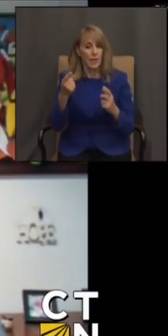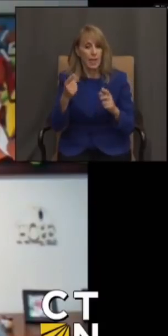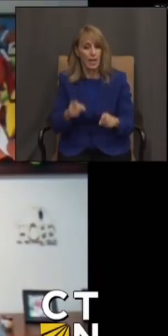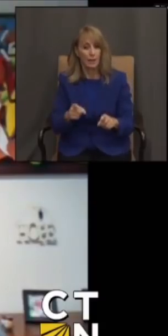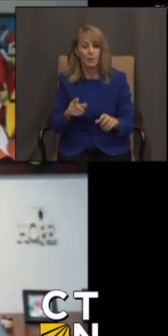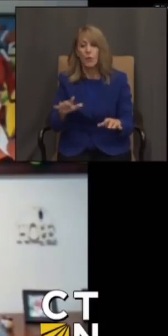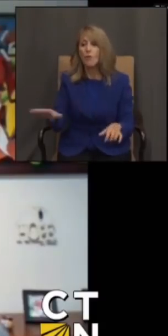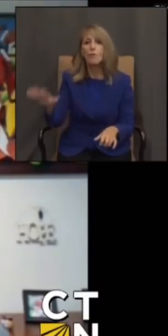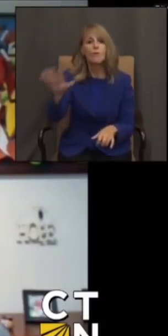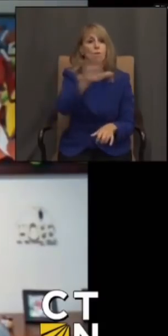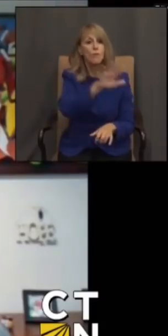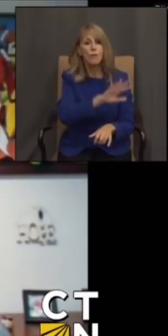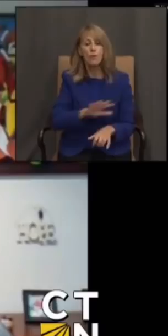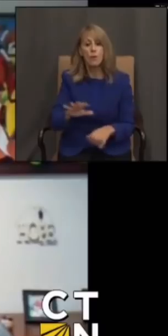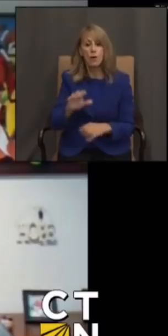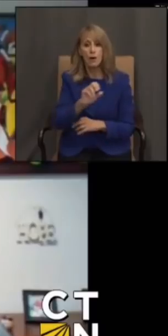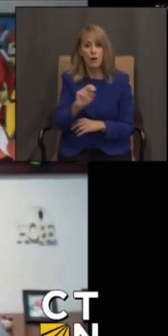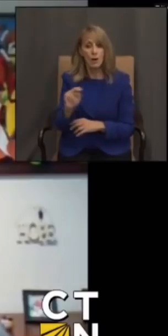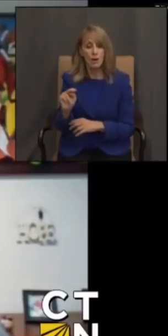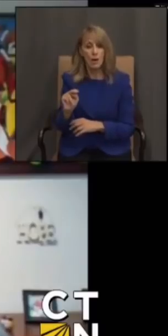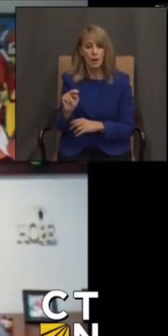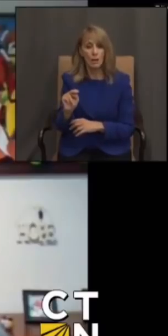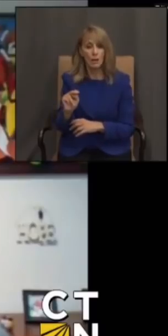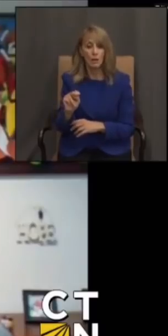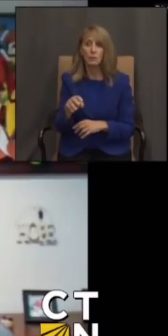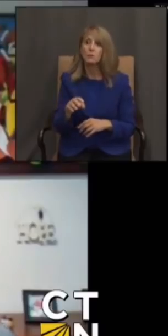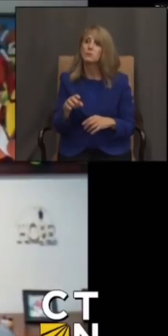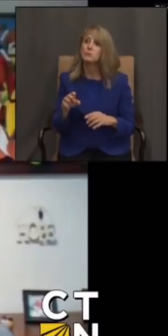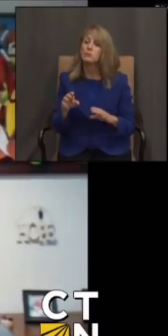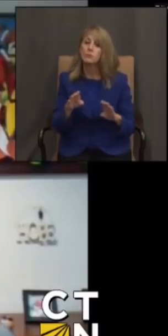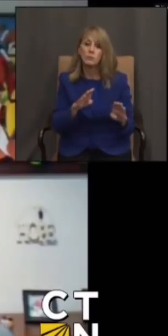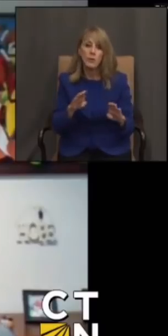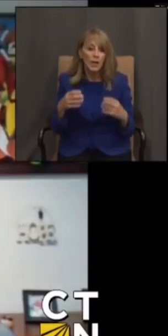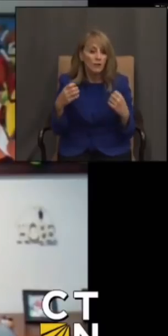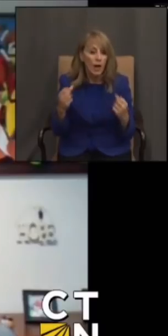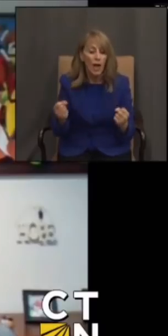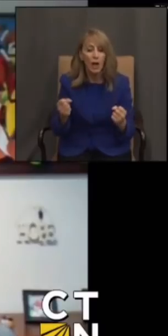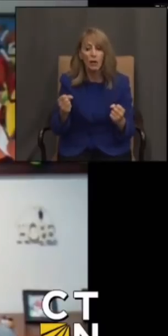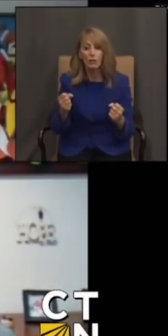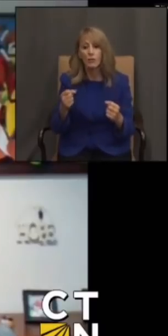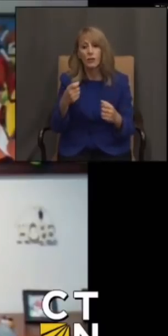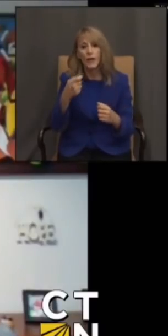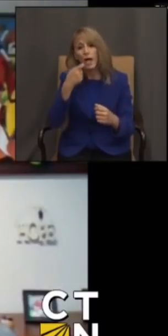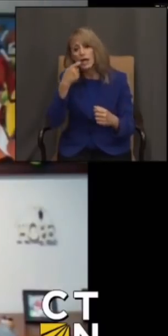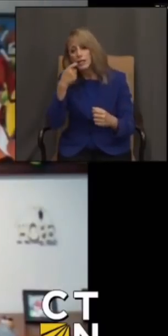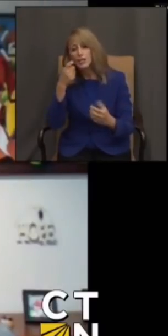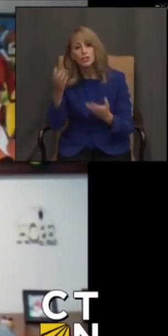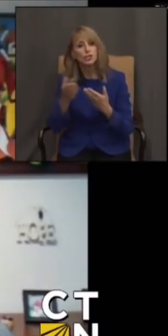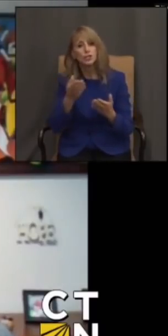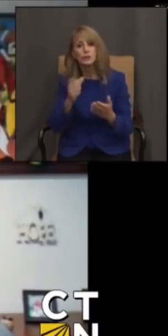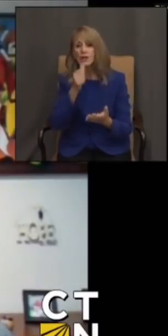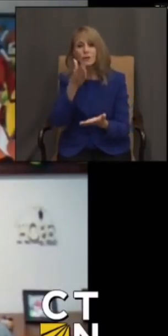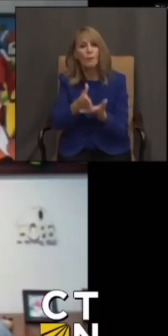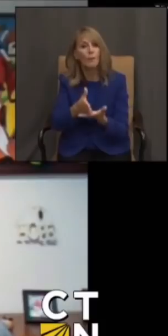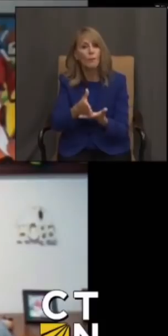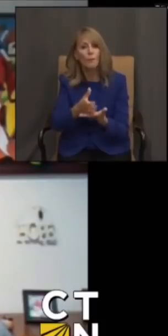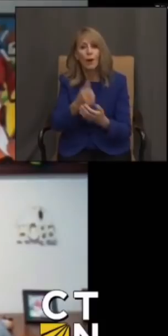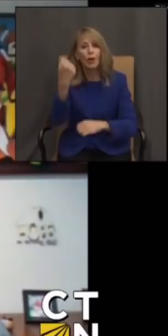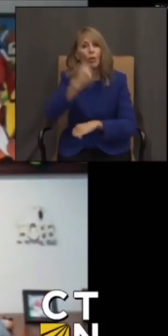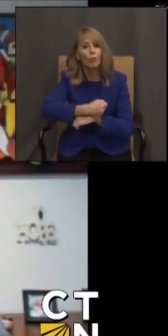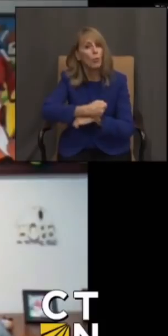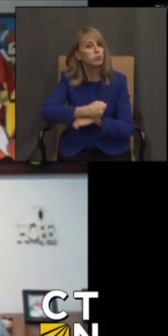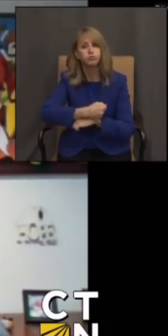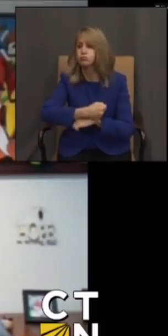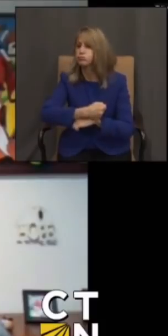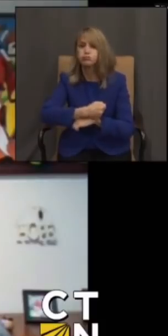across Connecticut, behavioral health, whether it's mental health or addiction services, have remained available, and providers have remained open